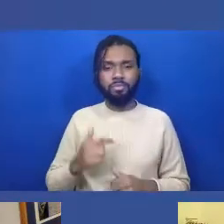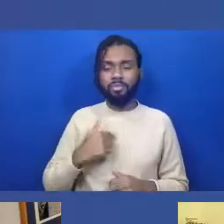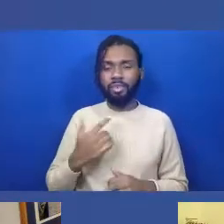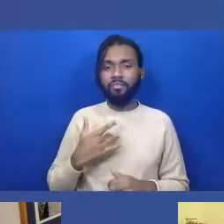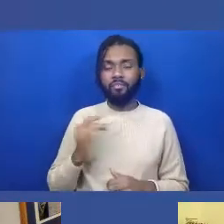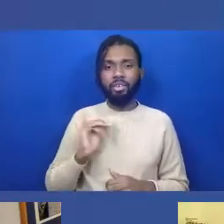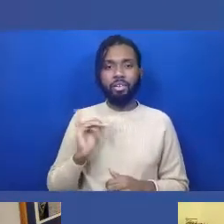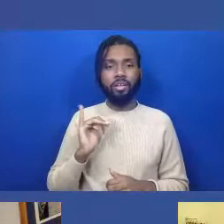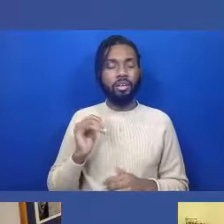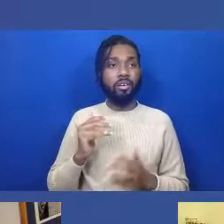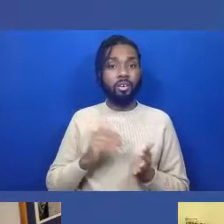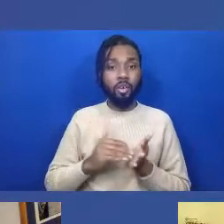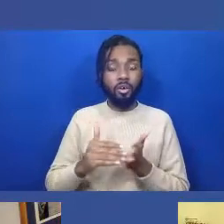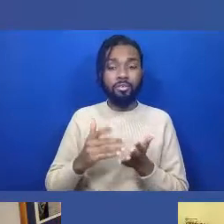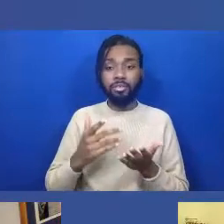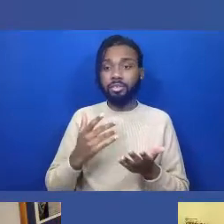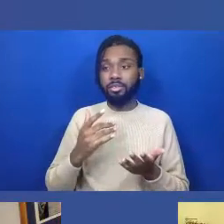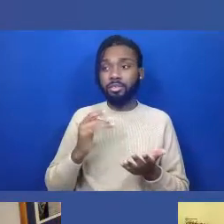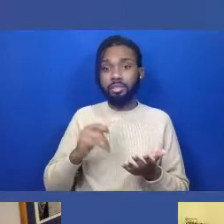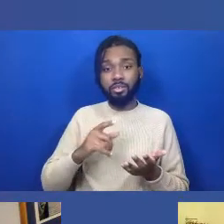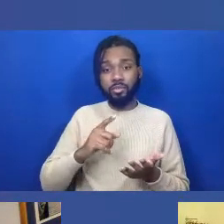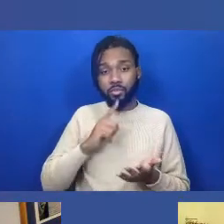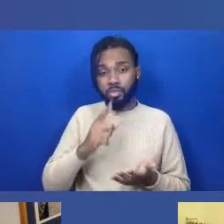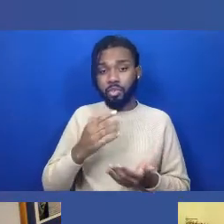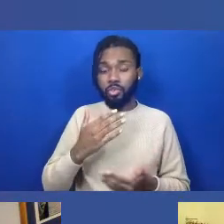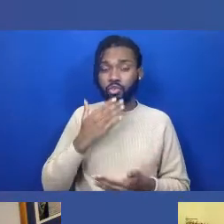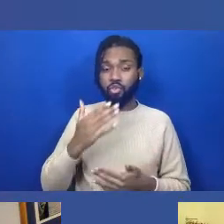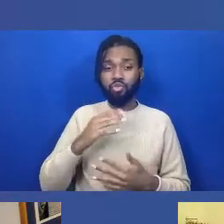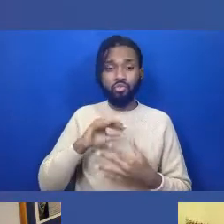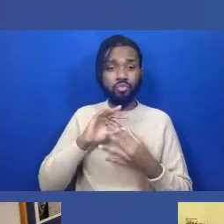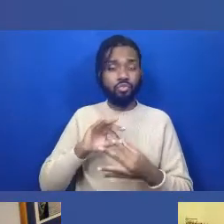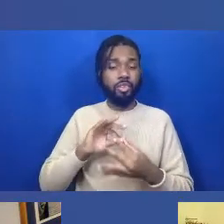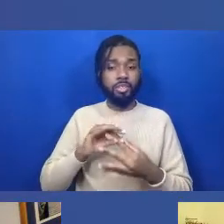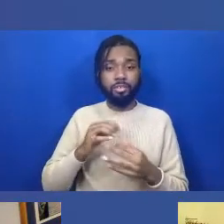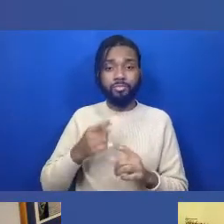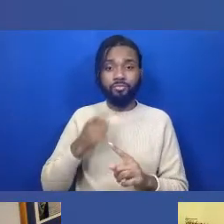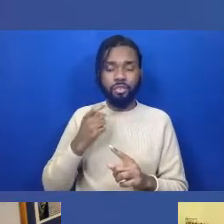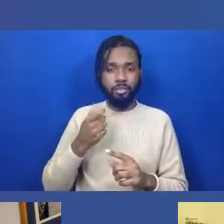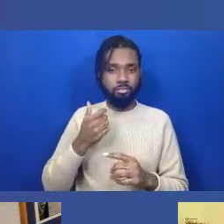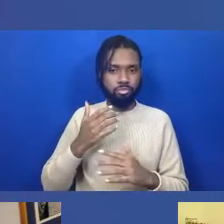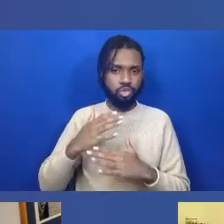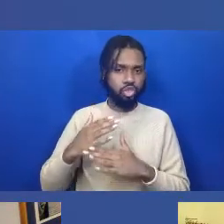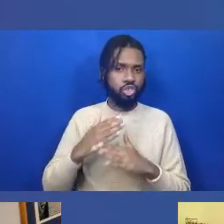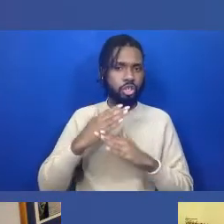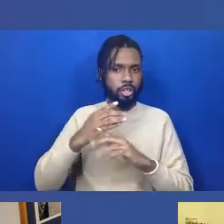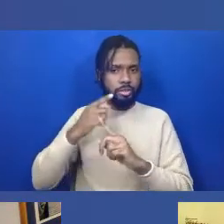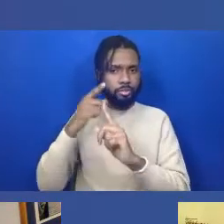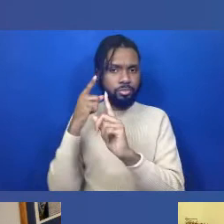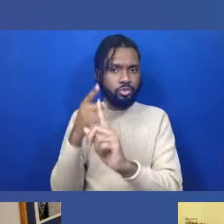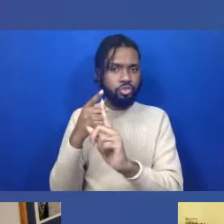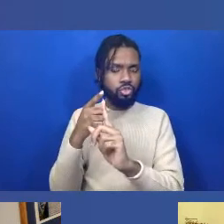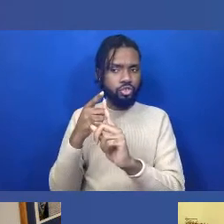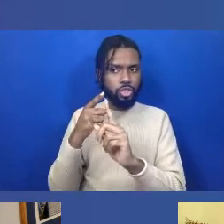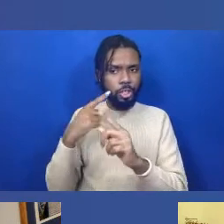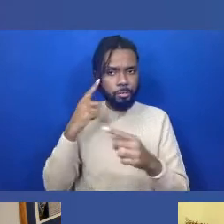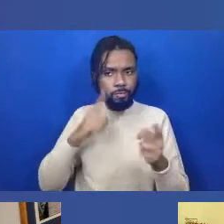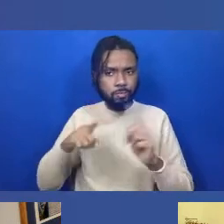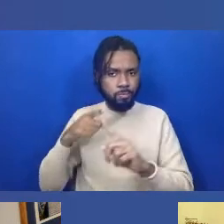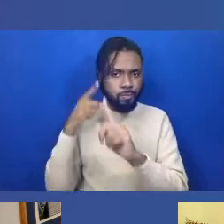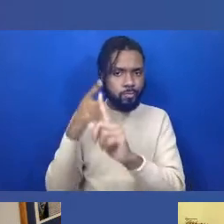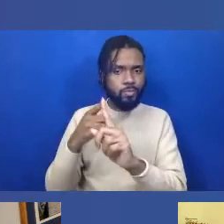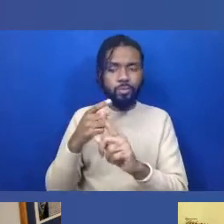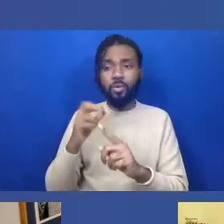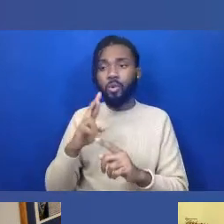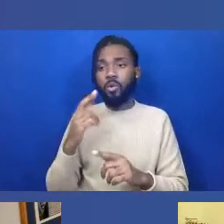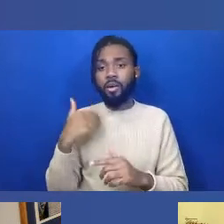often the really good relationships come out of a shared mission or you know, interest in the same